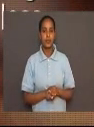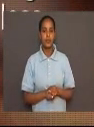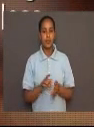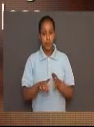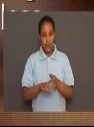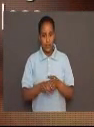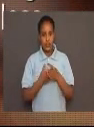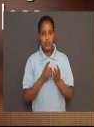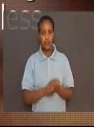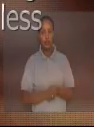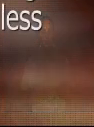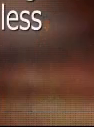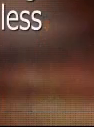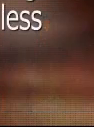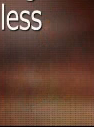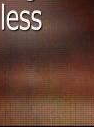Begin.